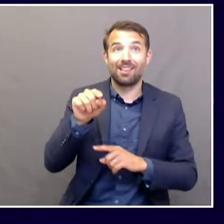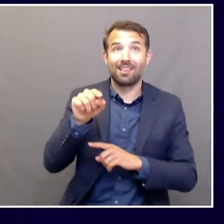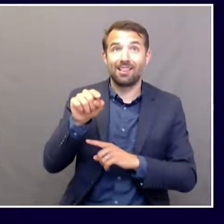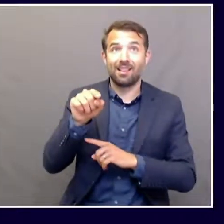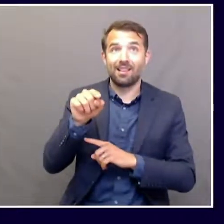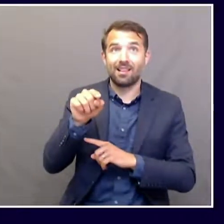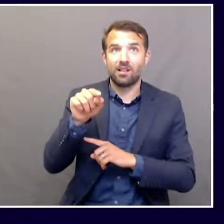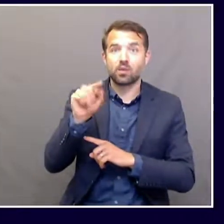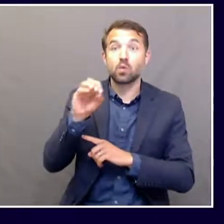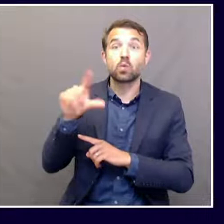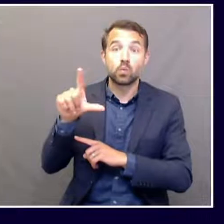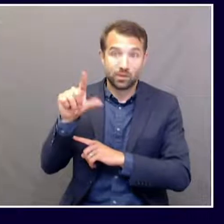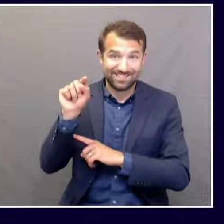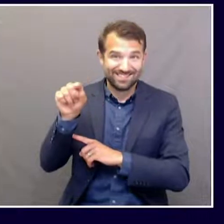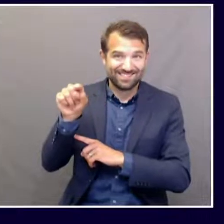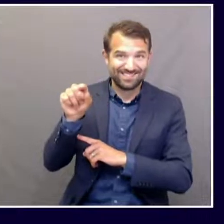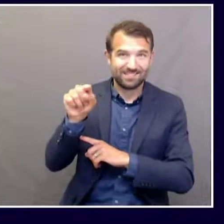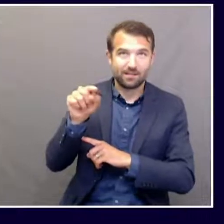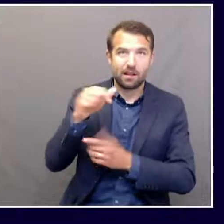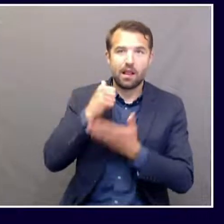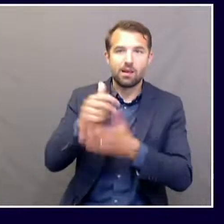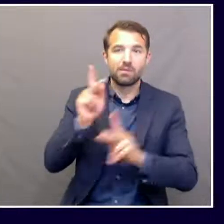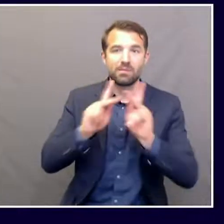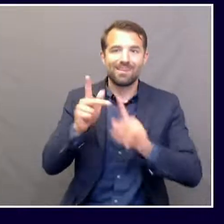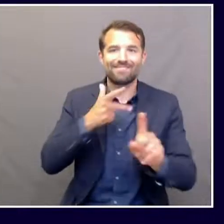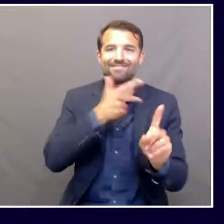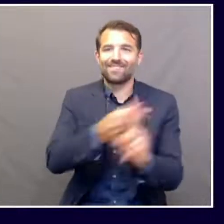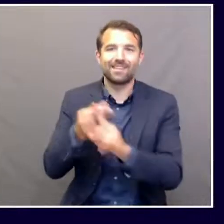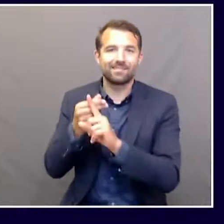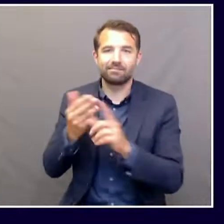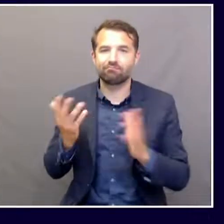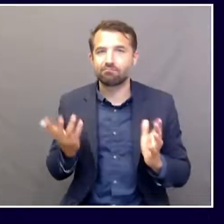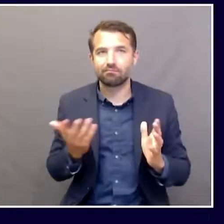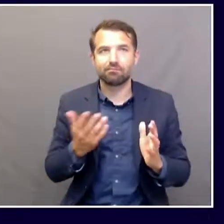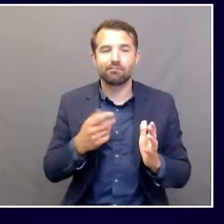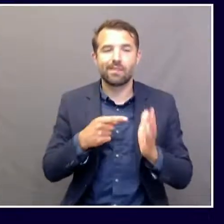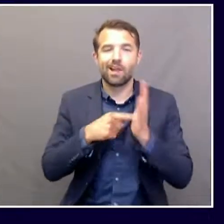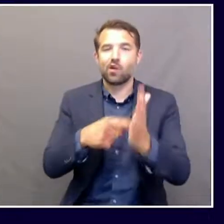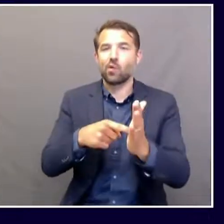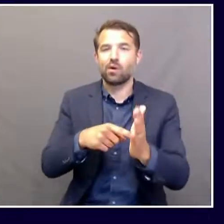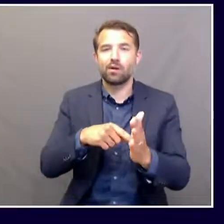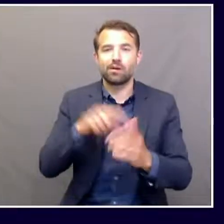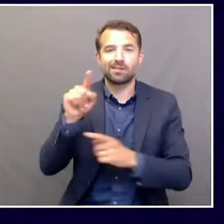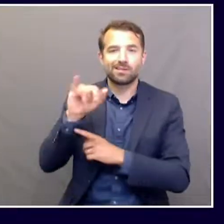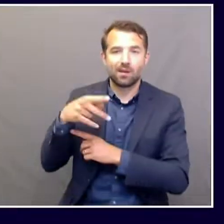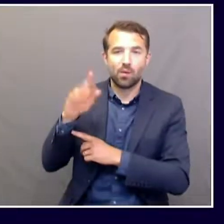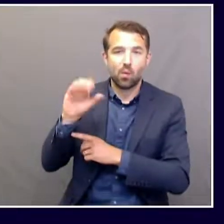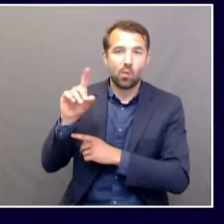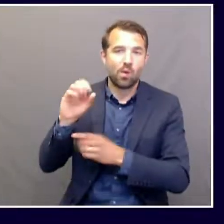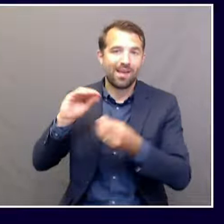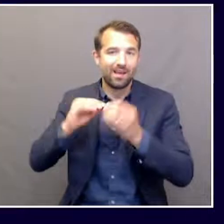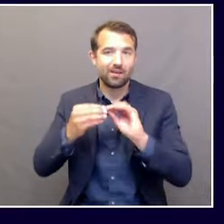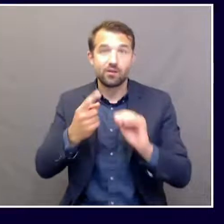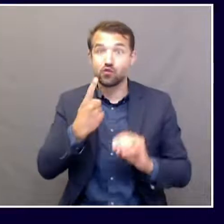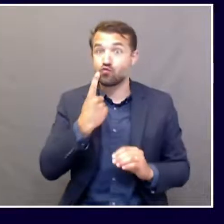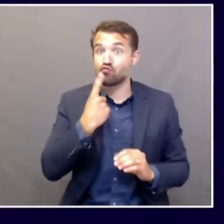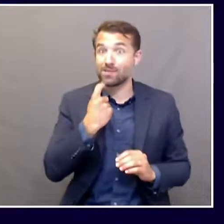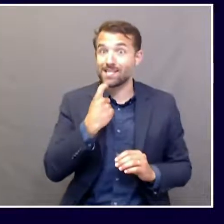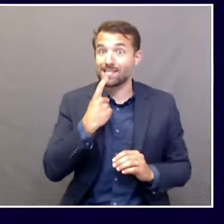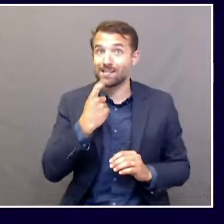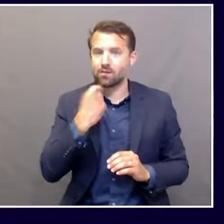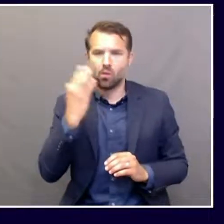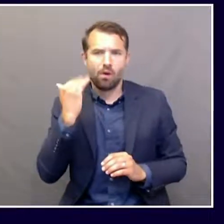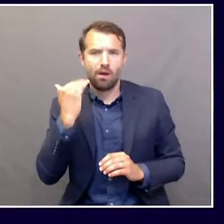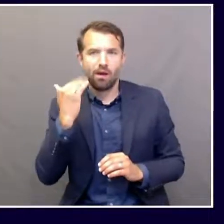get people vaccinated that they use, because it shows red zip codes are for two reasons. Number one is because the